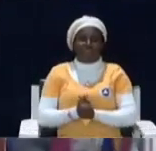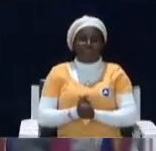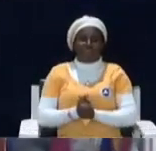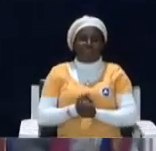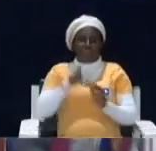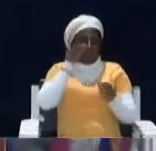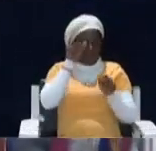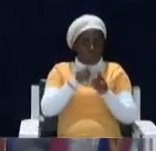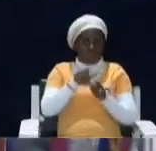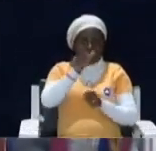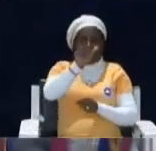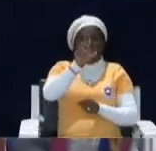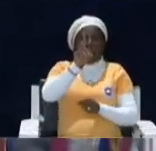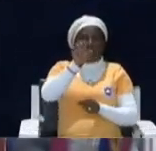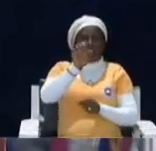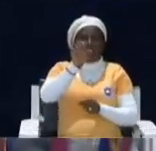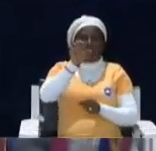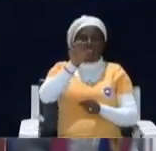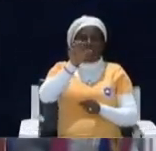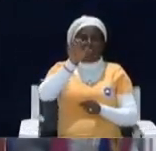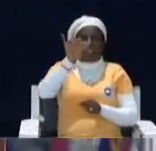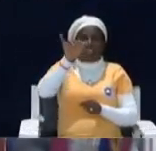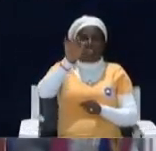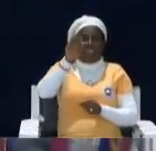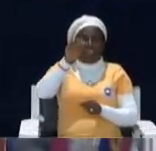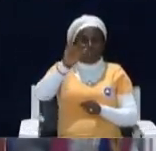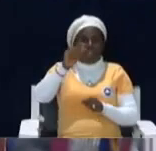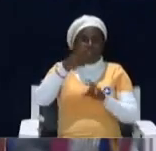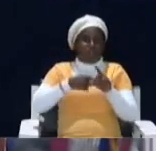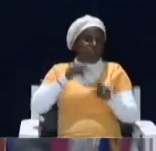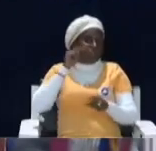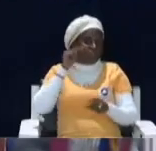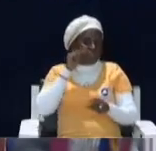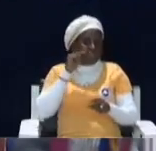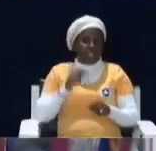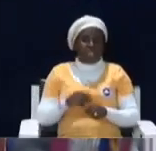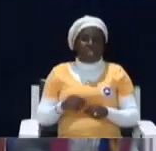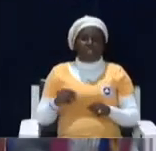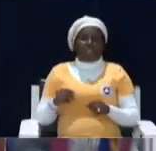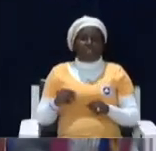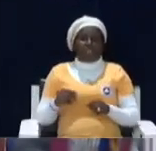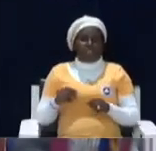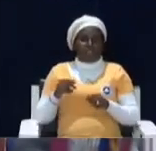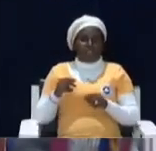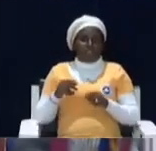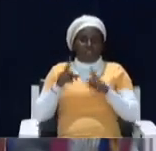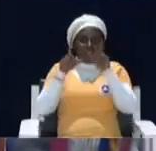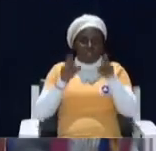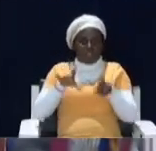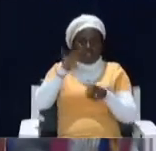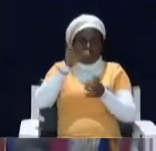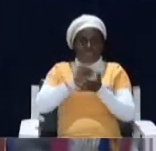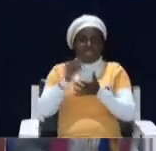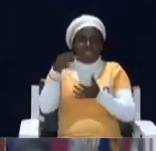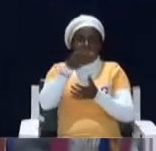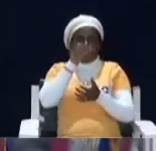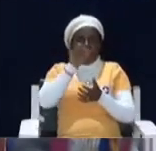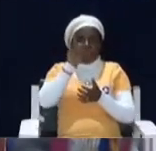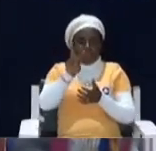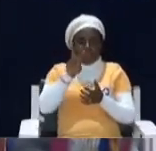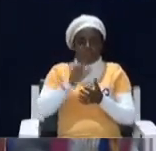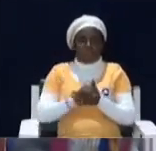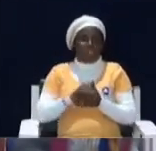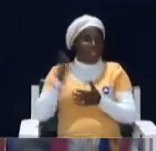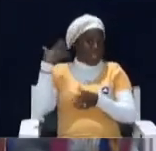Brother Adeyemi from Nigeria was diagnosed with HIV last year. He sent a letter to our Father